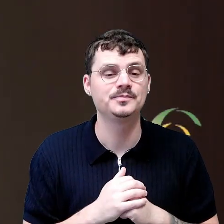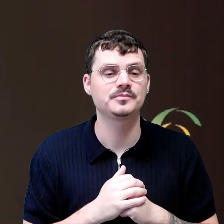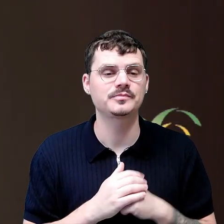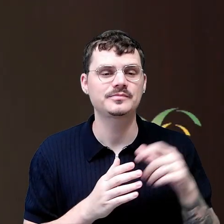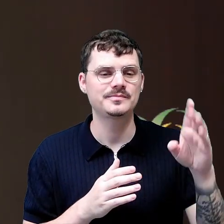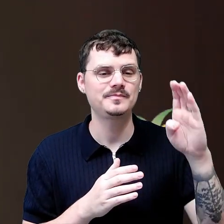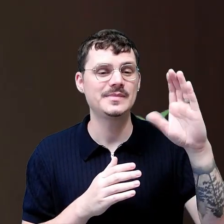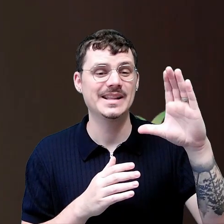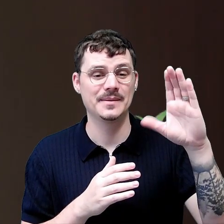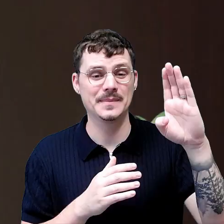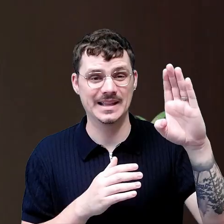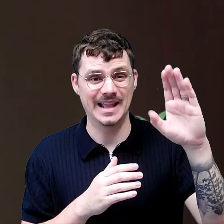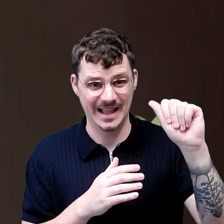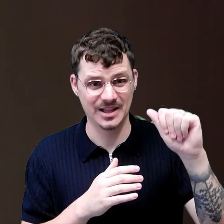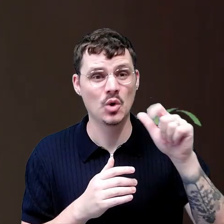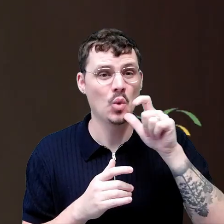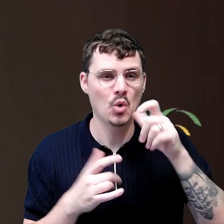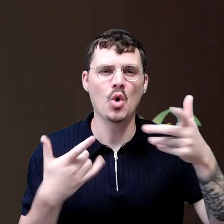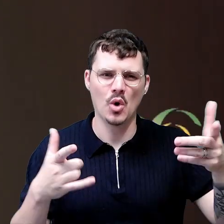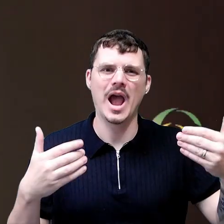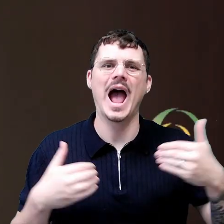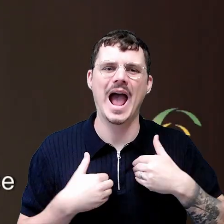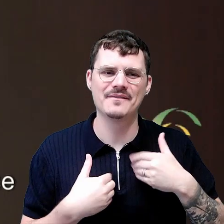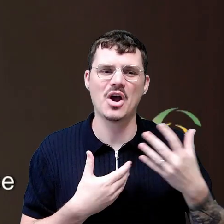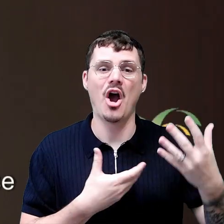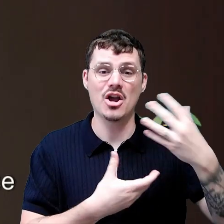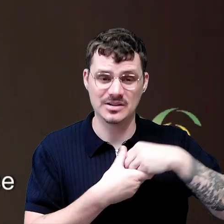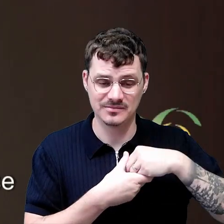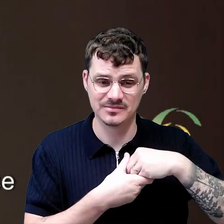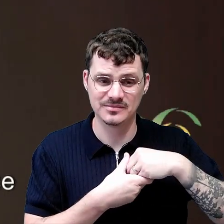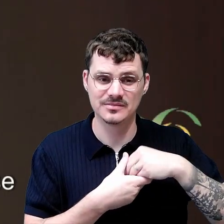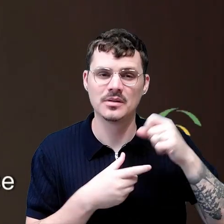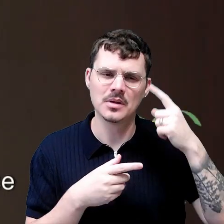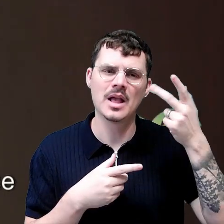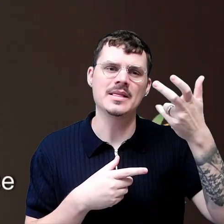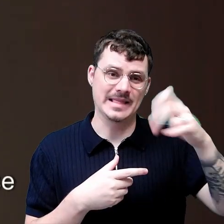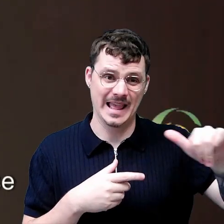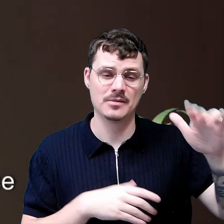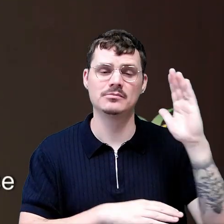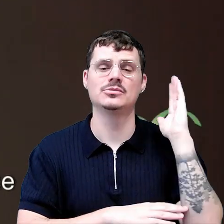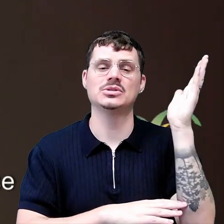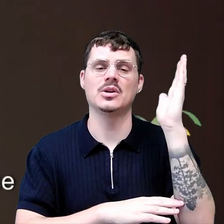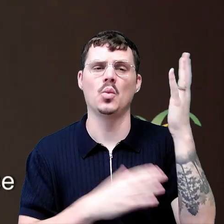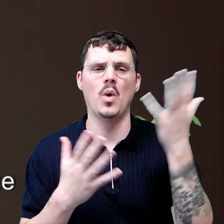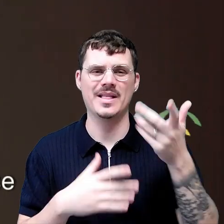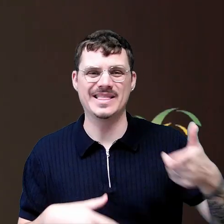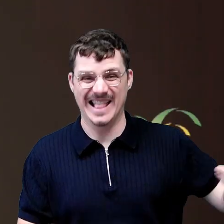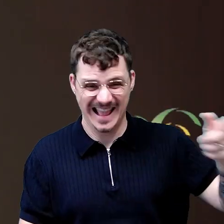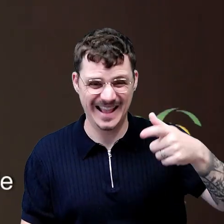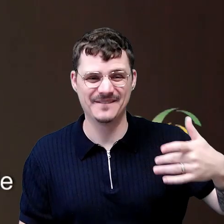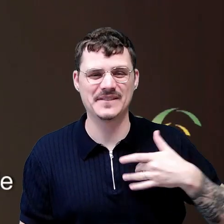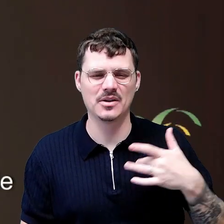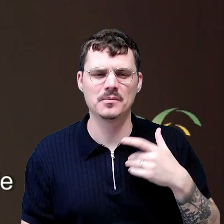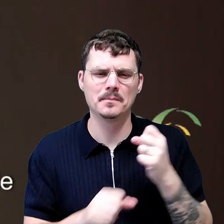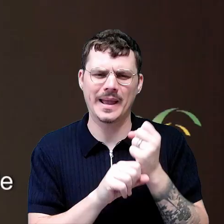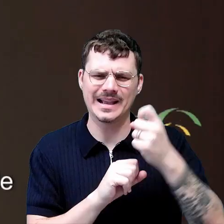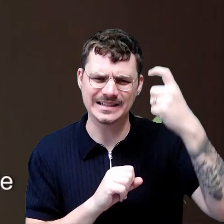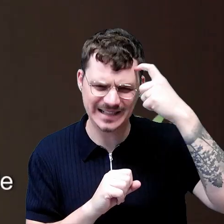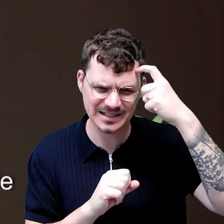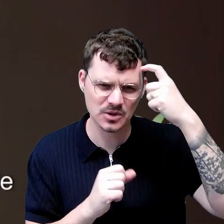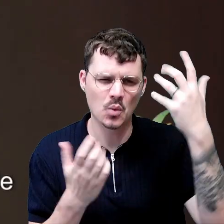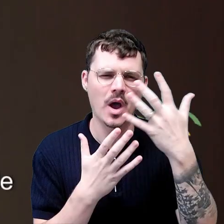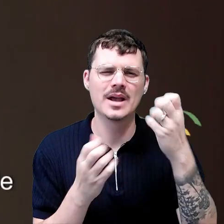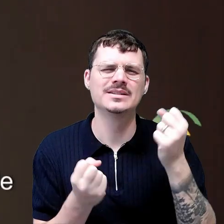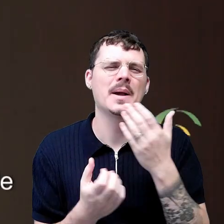are BCBAs with autism presenting on what they think makes sense in terms of